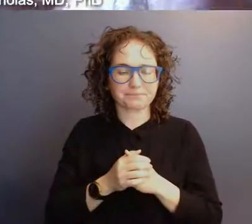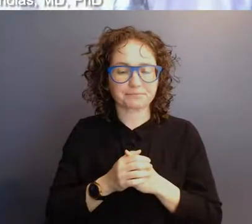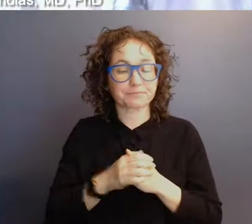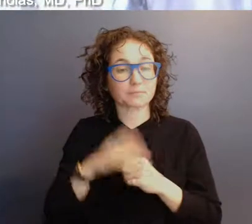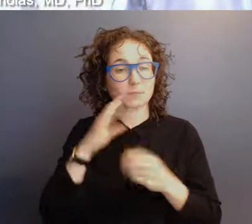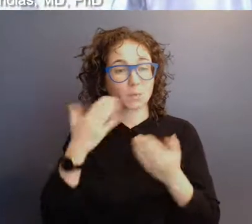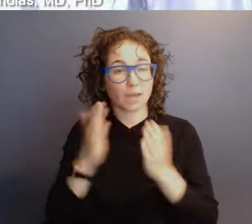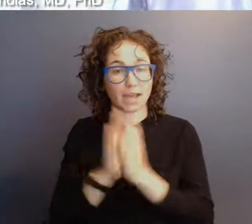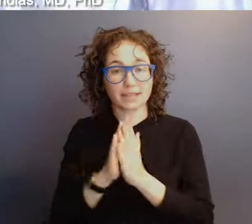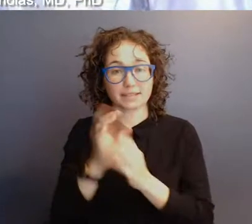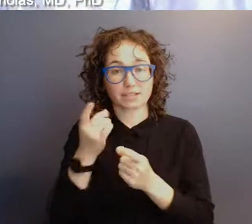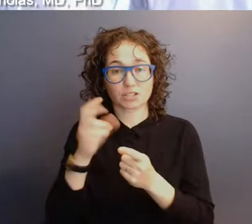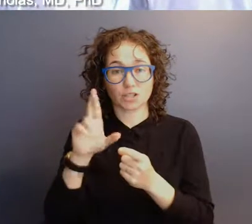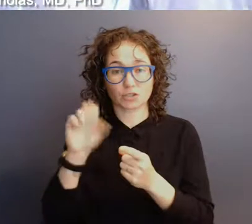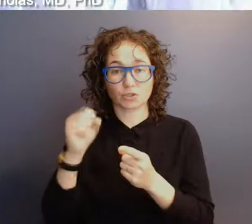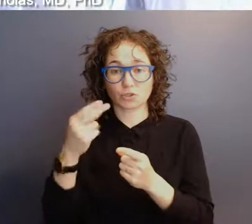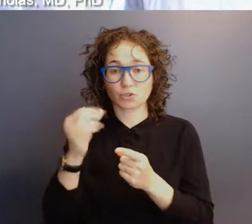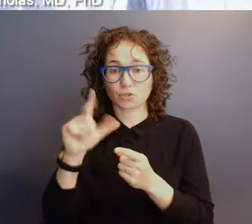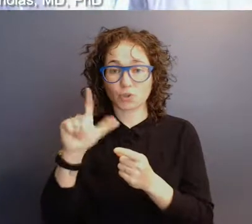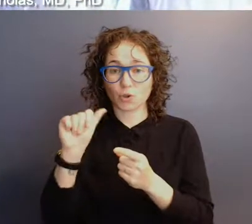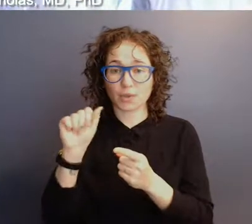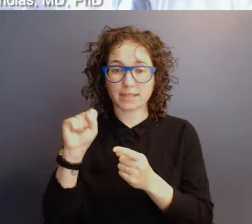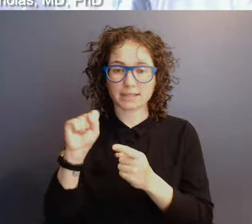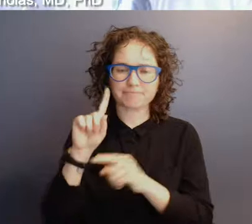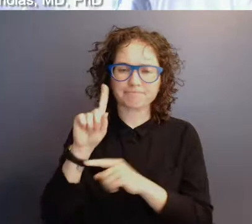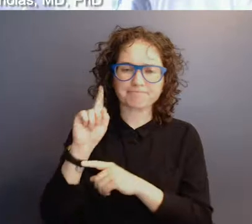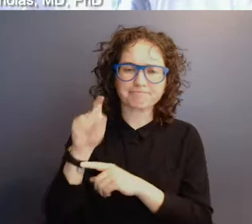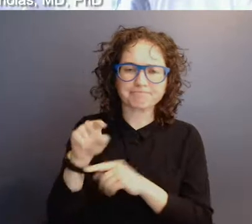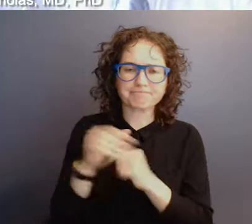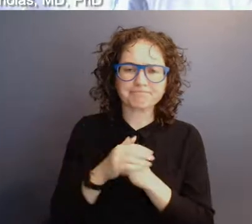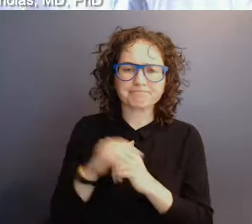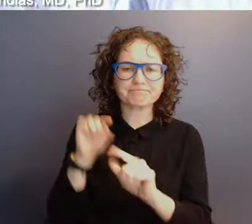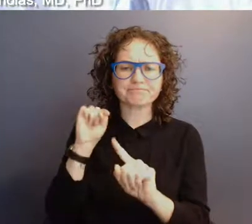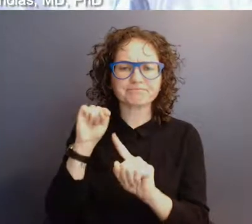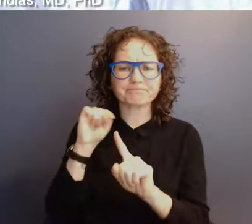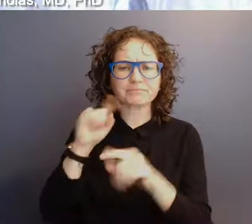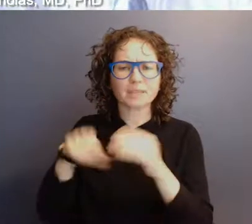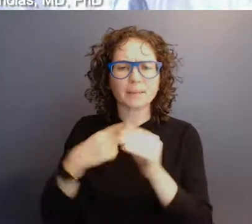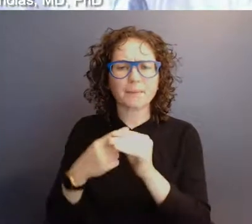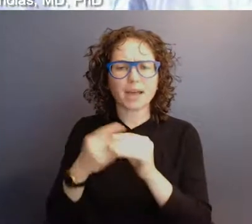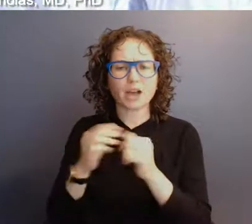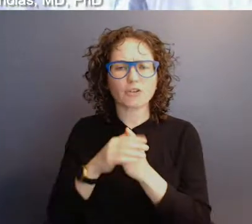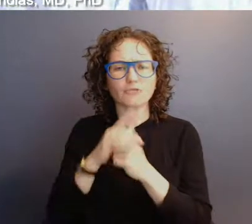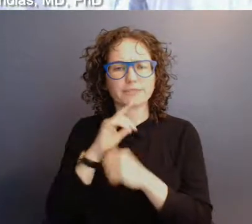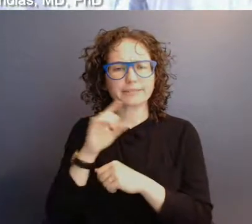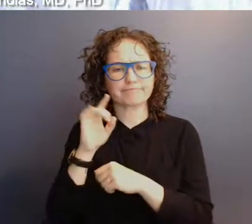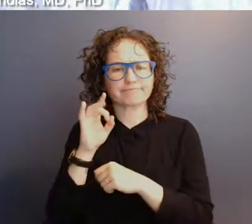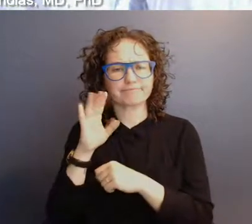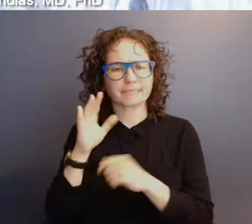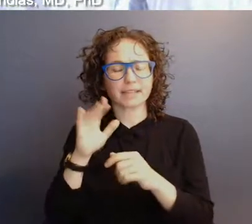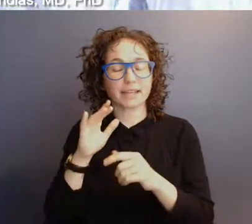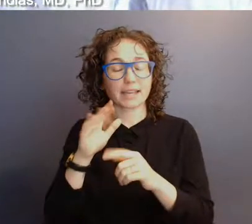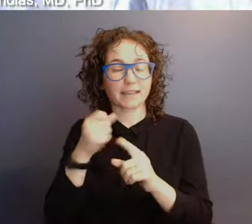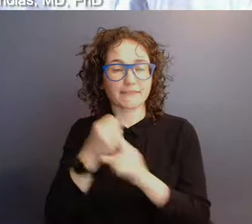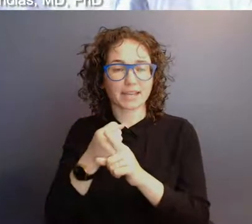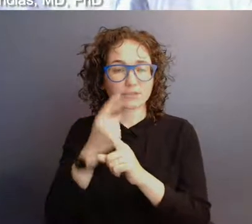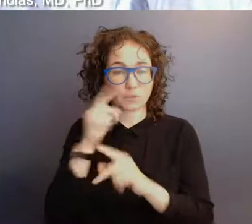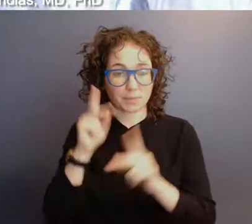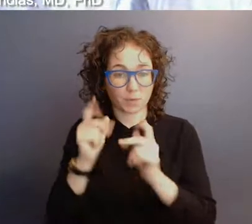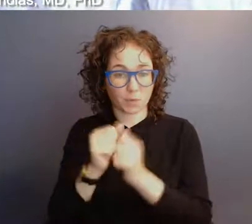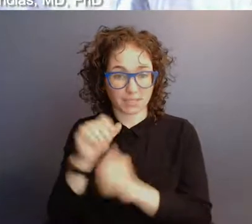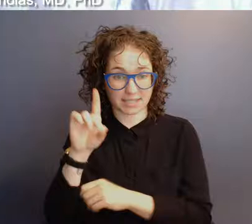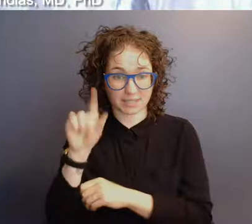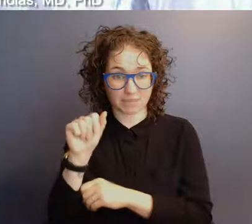Sholas a question. And this question is about adverse effects for individuals with disabilities. Are there any